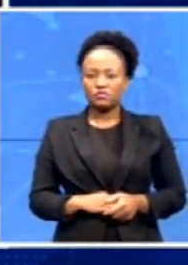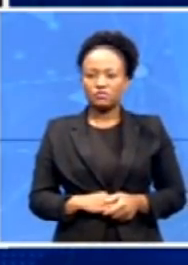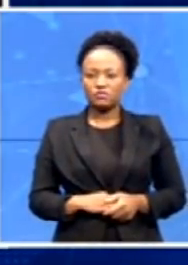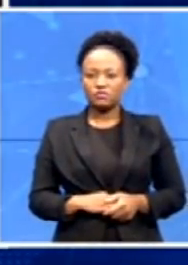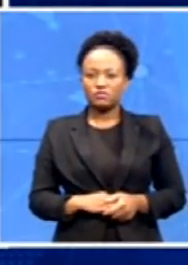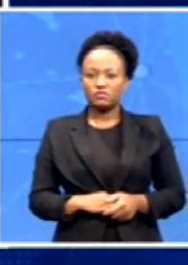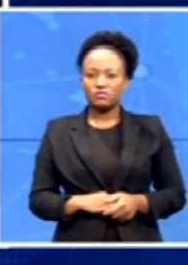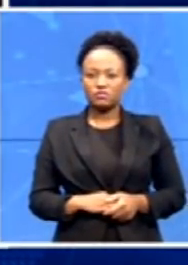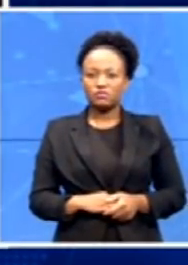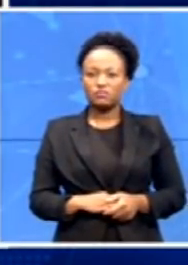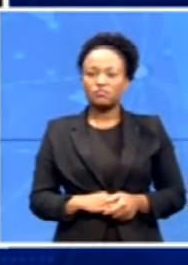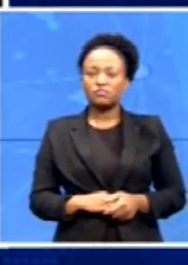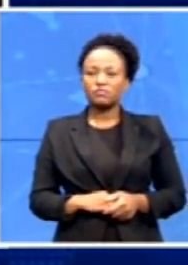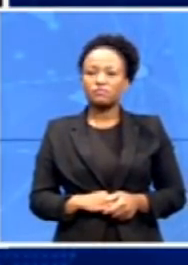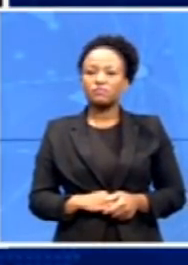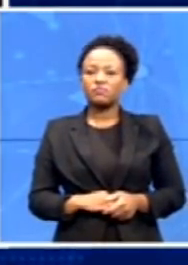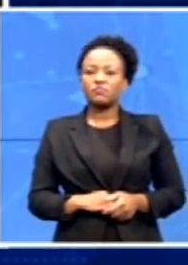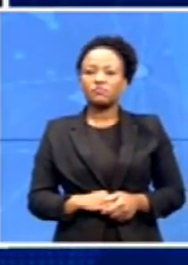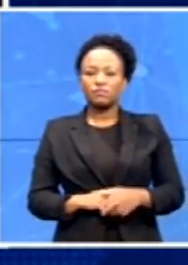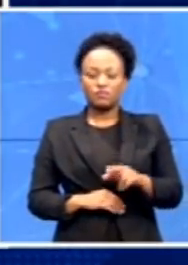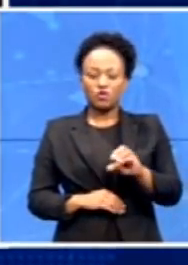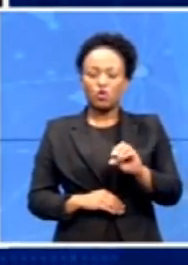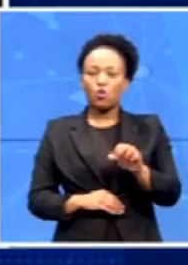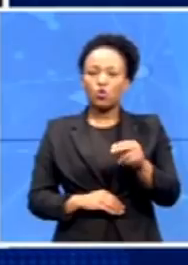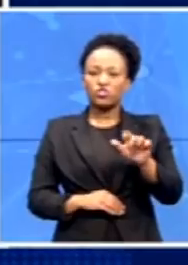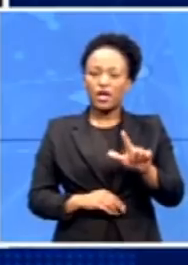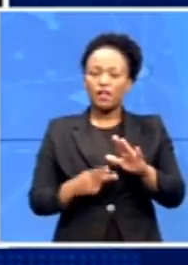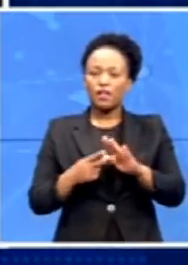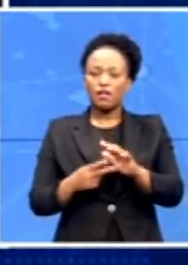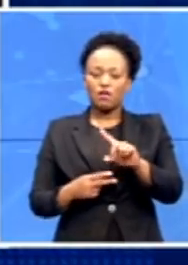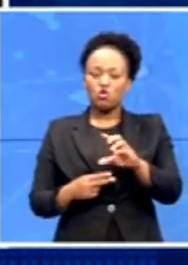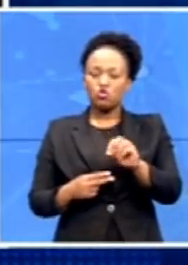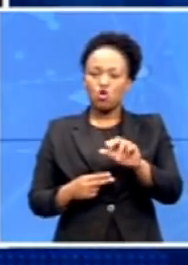and Dorothy Franks. Do you confirm that? Yes, Counsel.